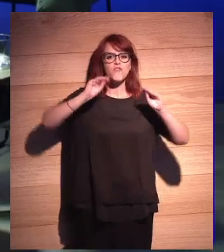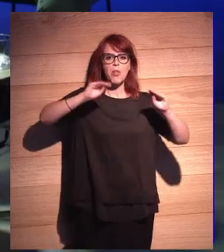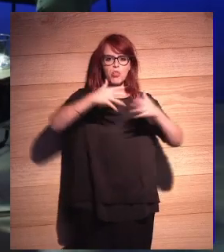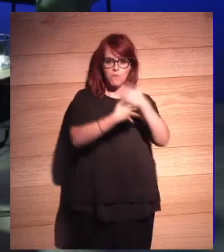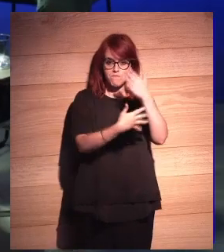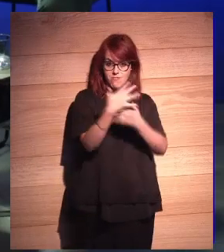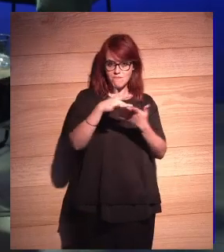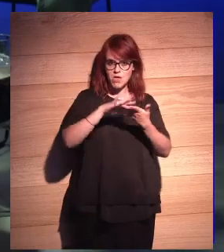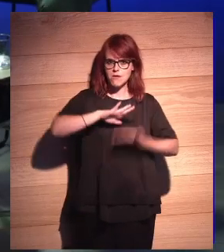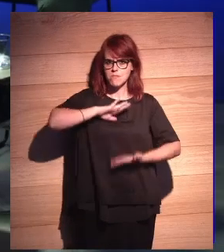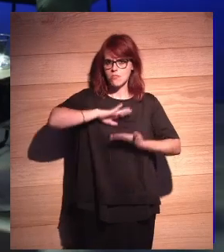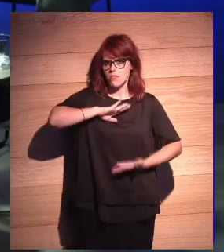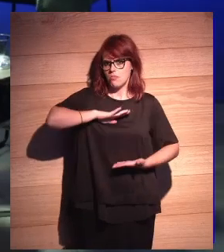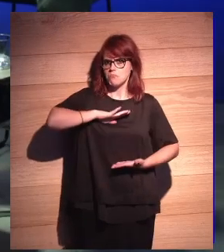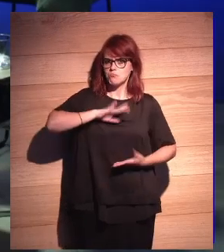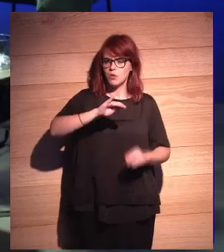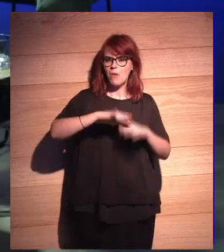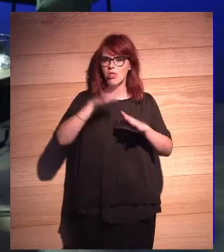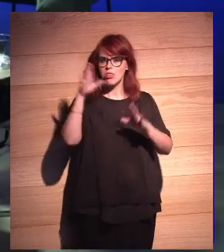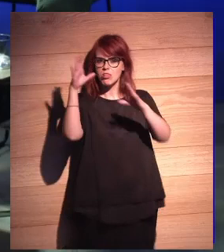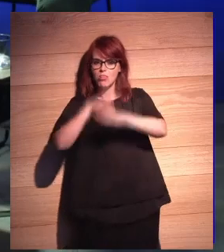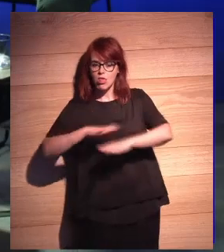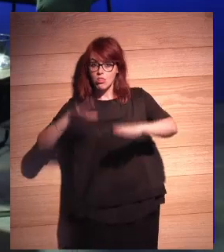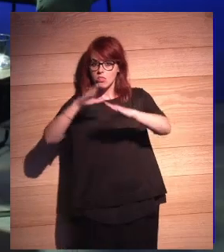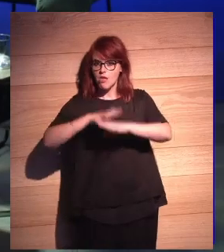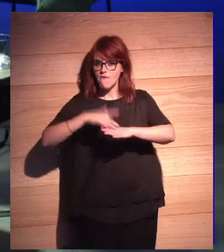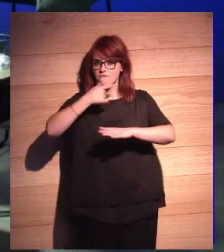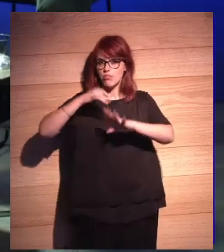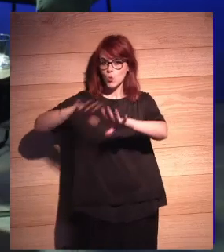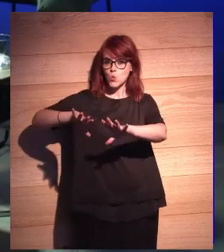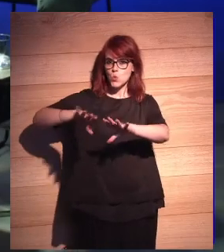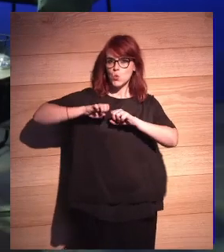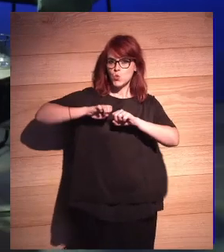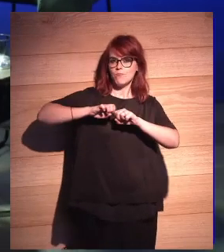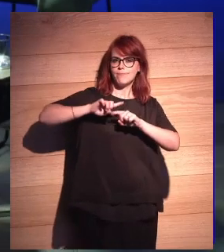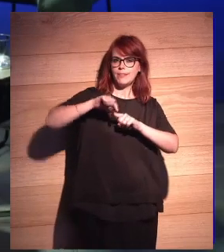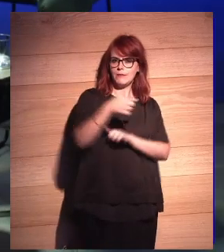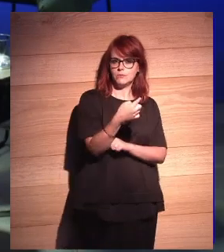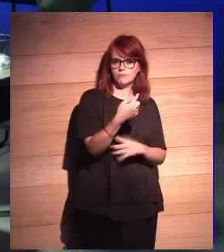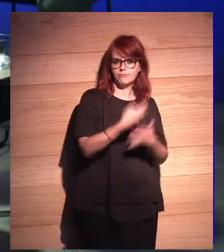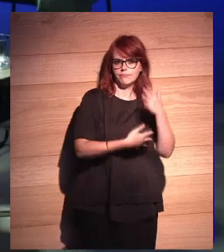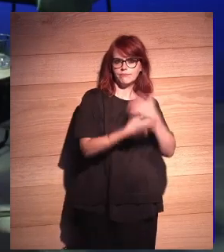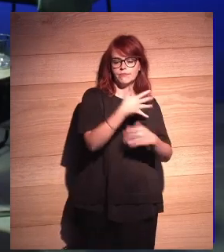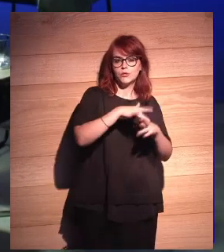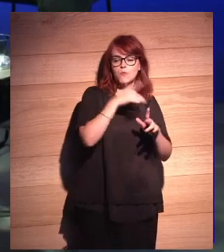century that had a mixed background with a scientific